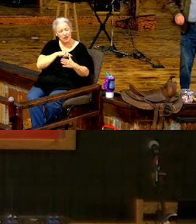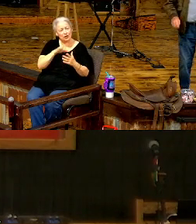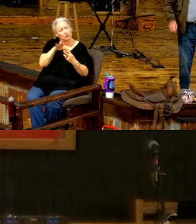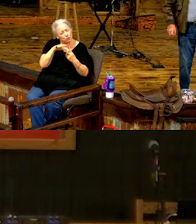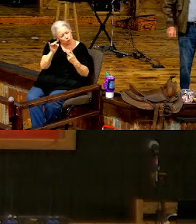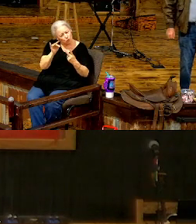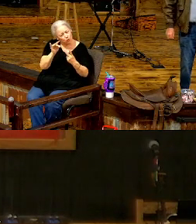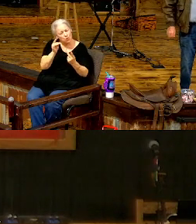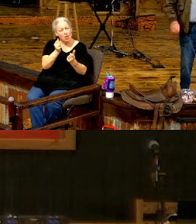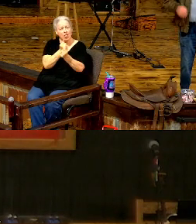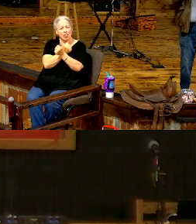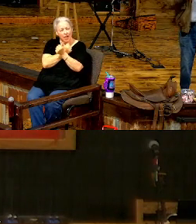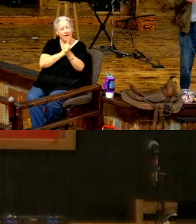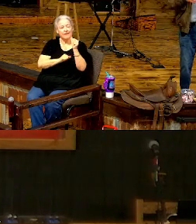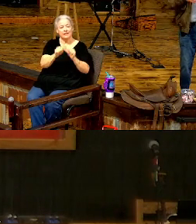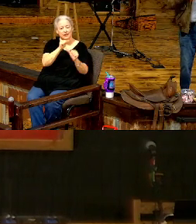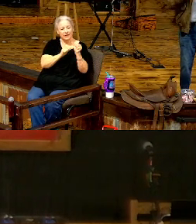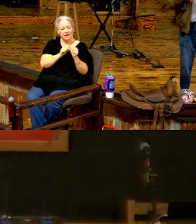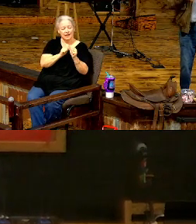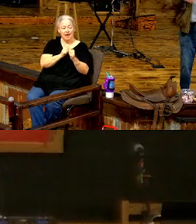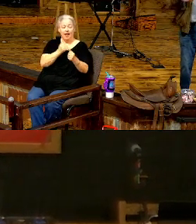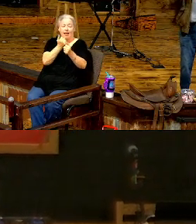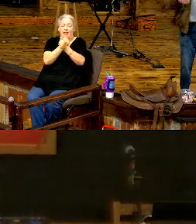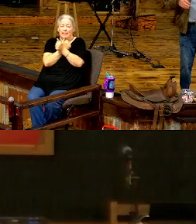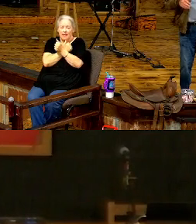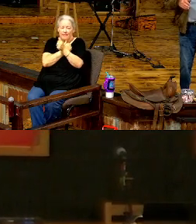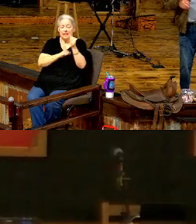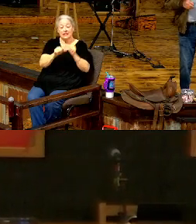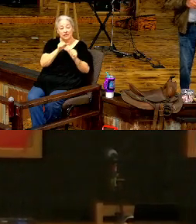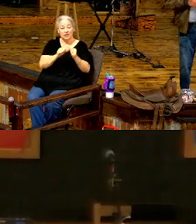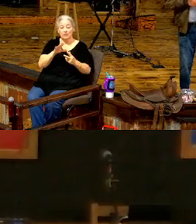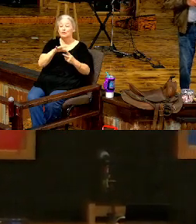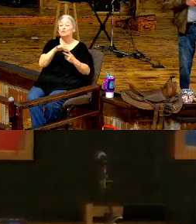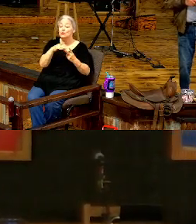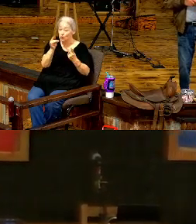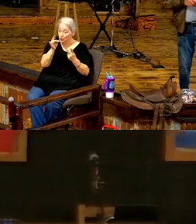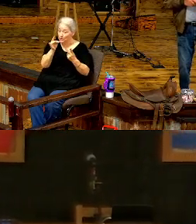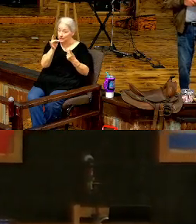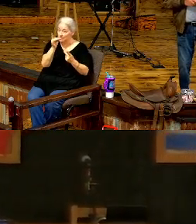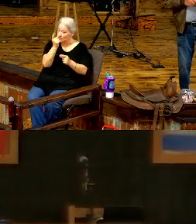one another. See, loving one another is a choice.